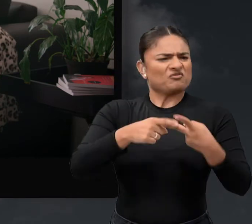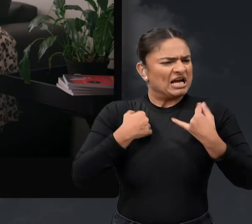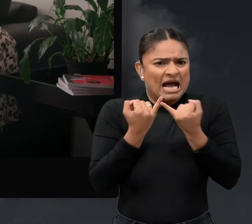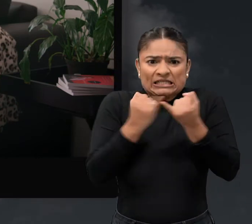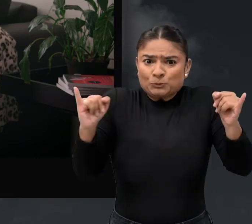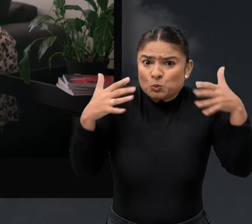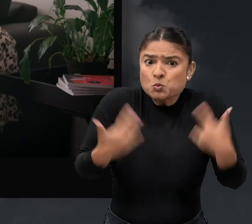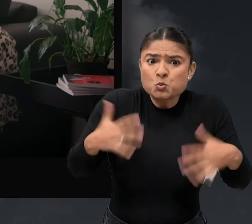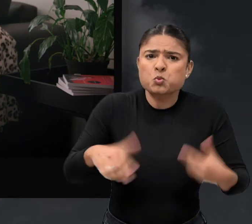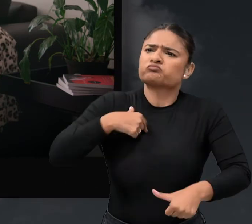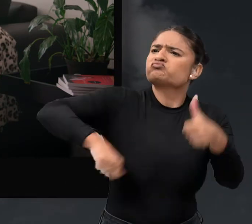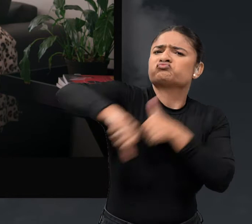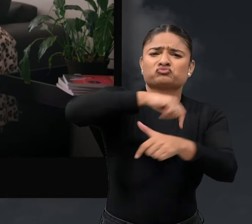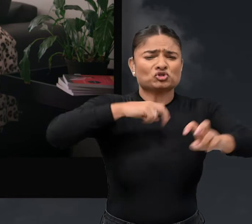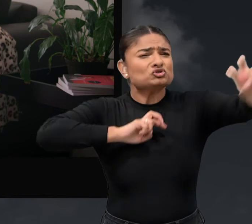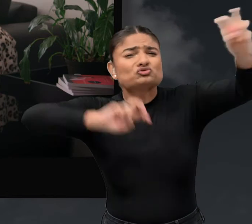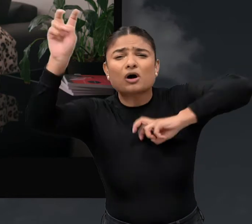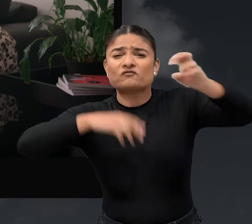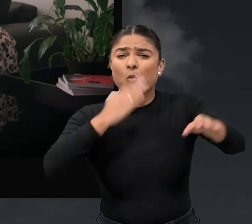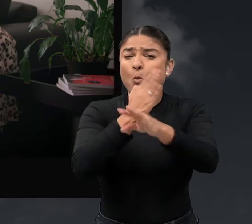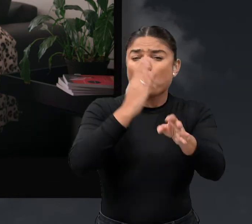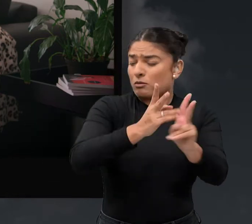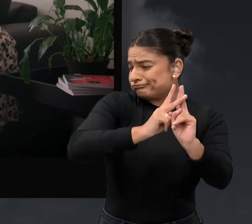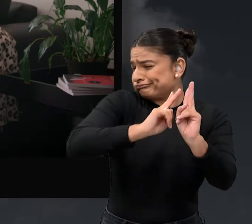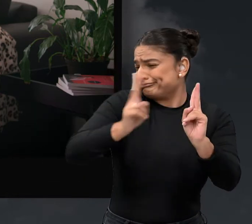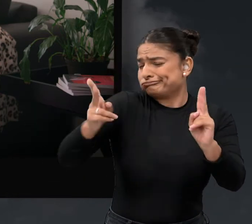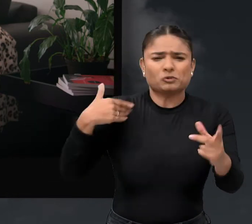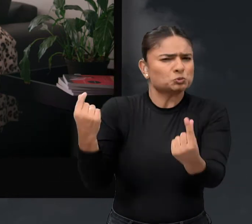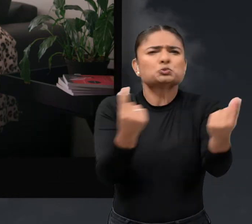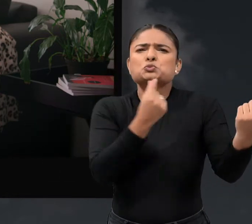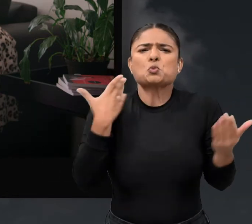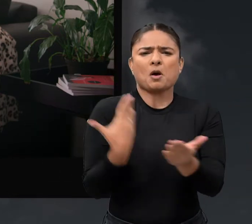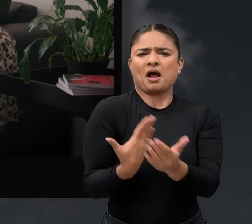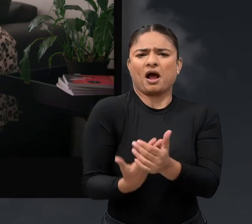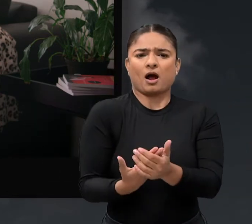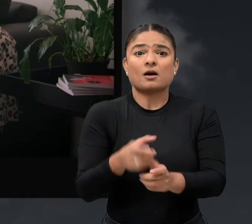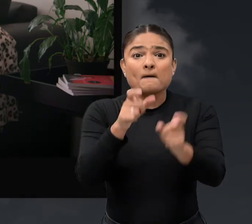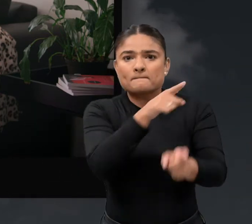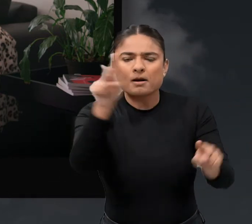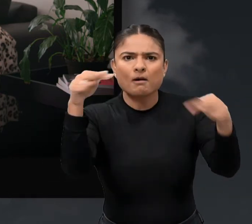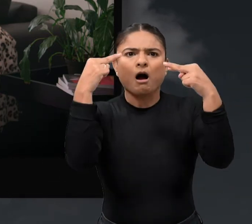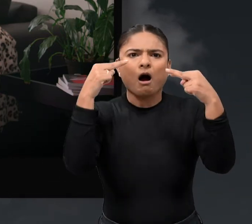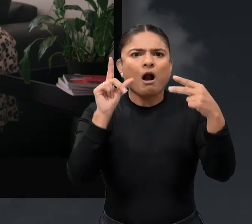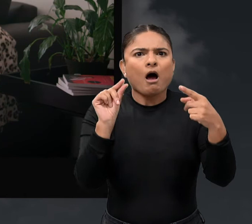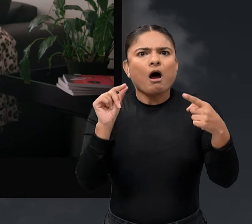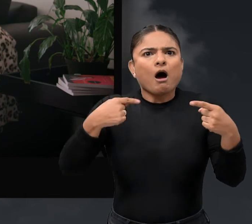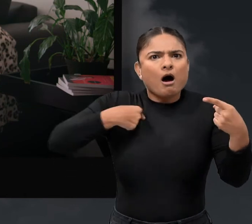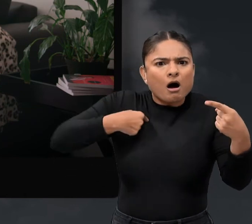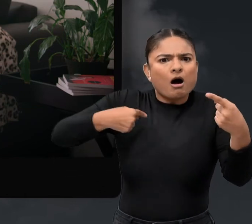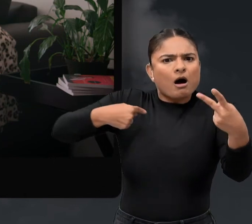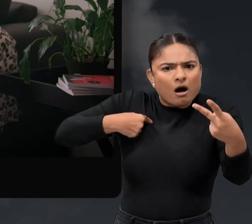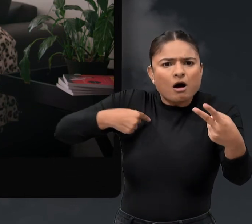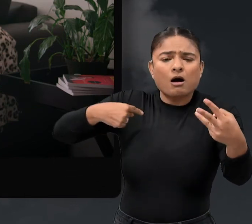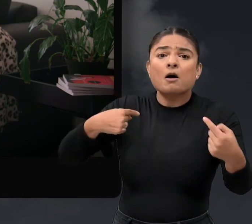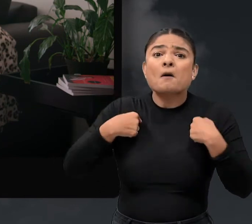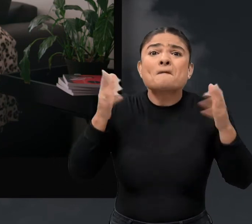very independent, I travel, I still socialize, I work and so forth. And when people get to know that part of me, without